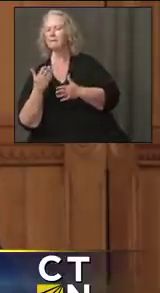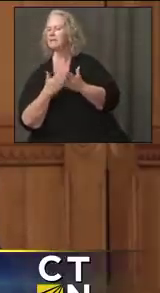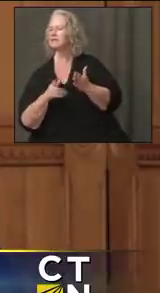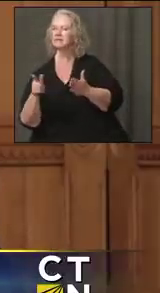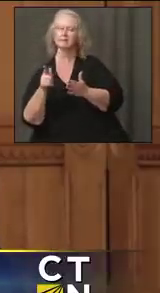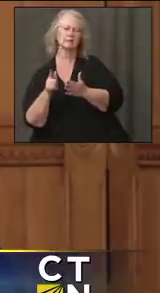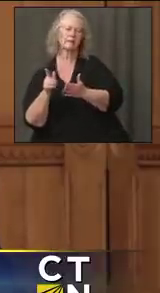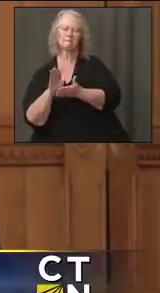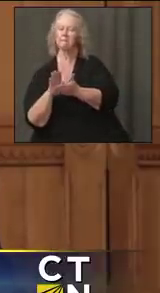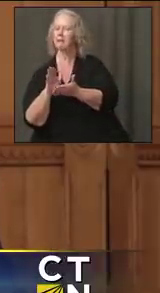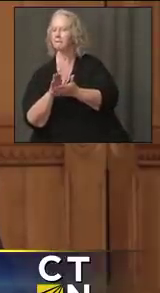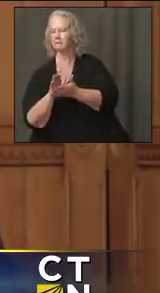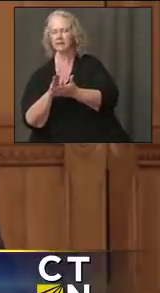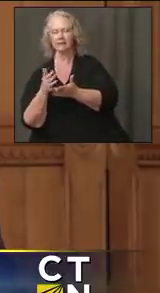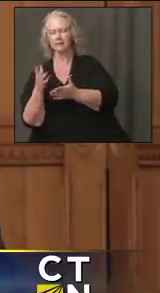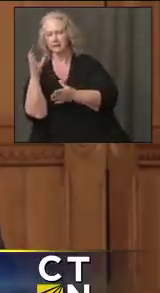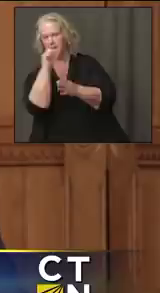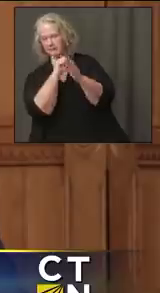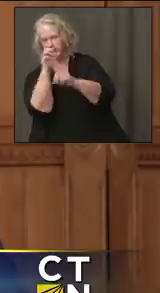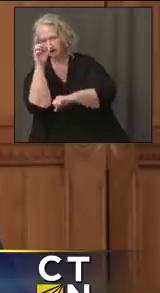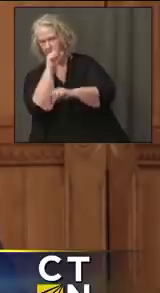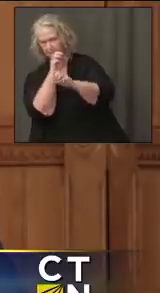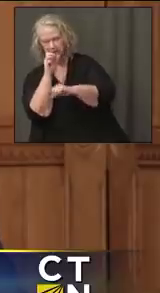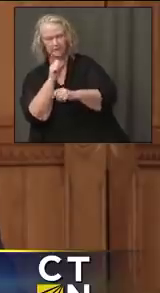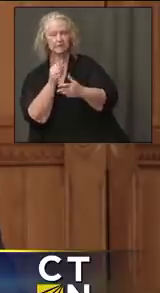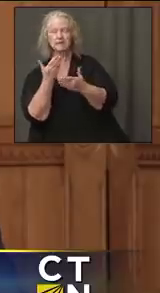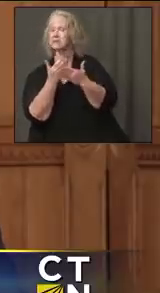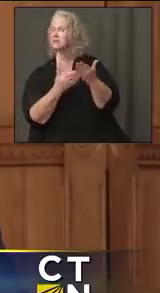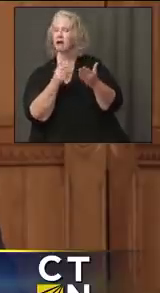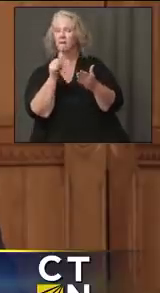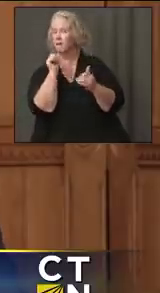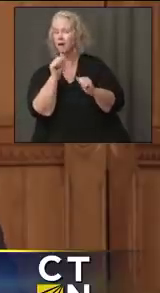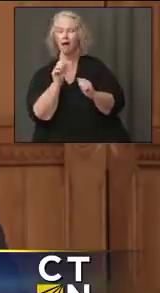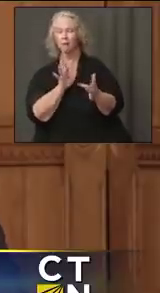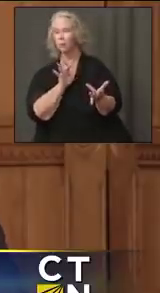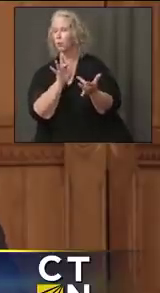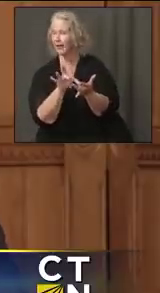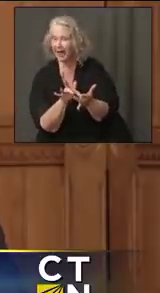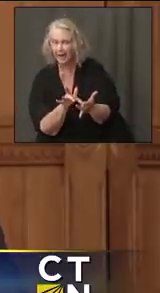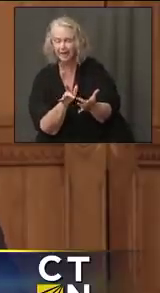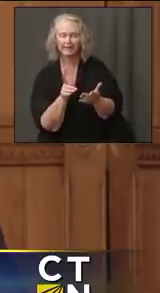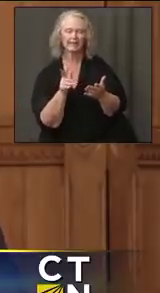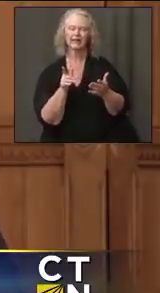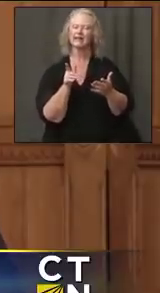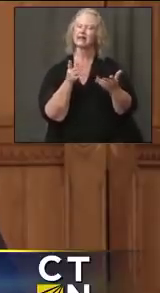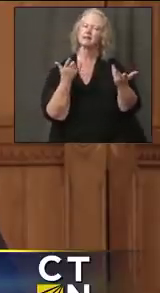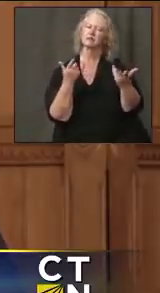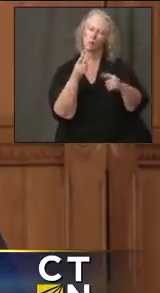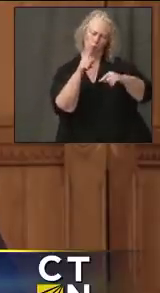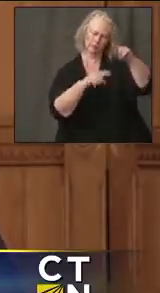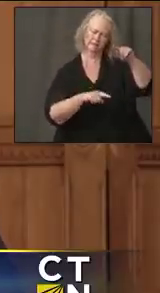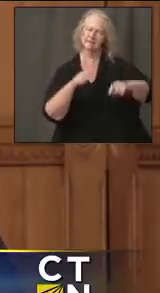was difficult for students to get on or even to have access to technology. So a second round of this will